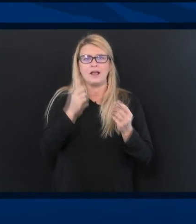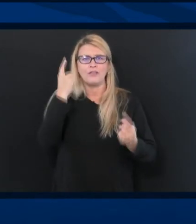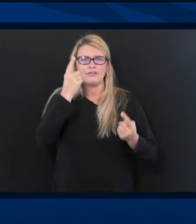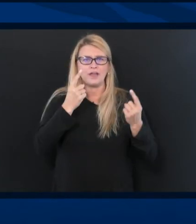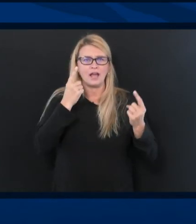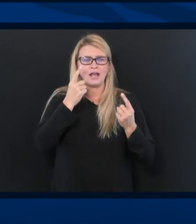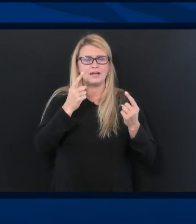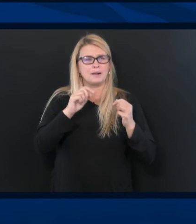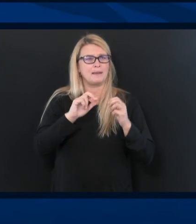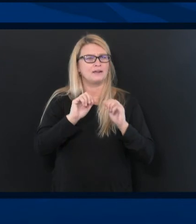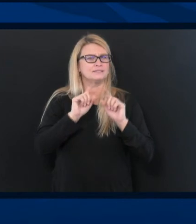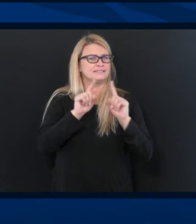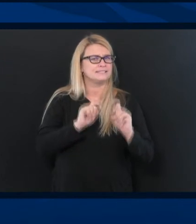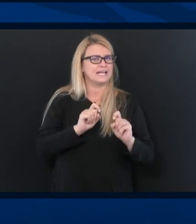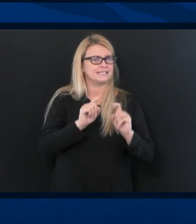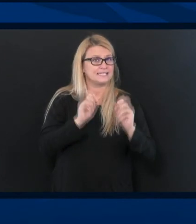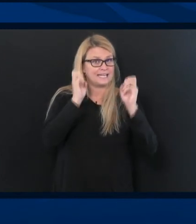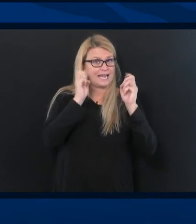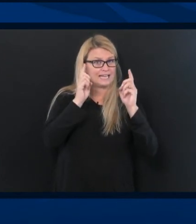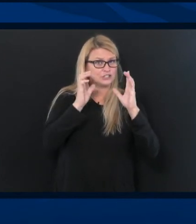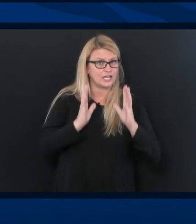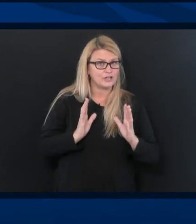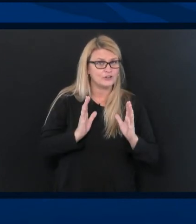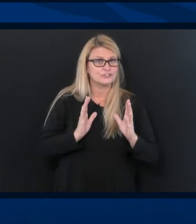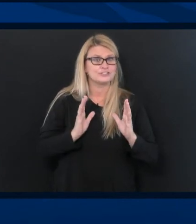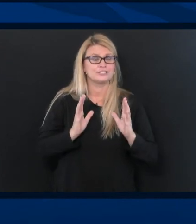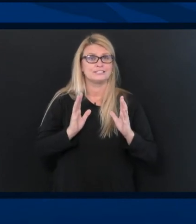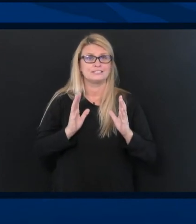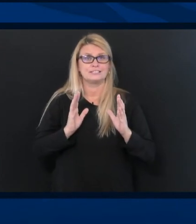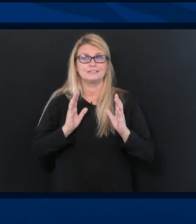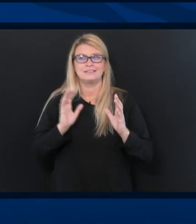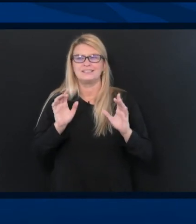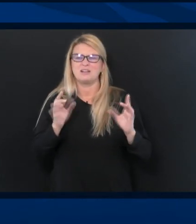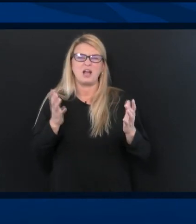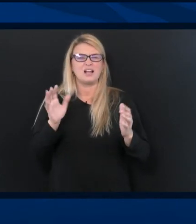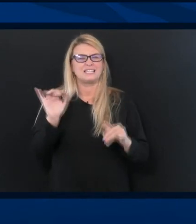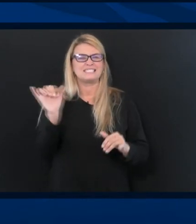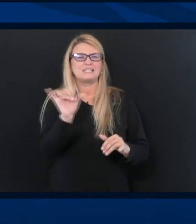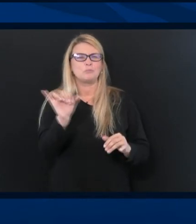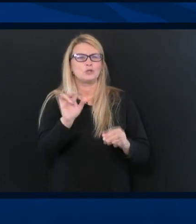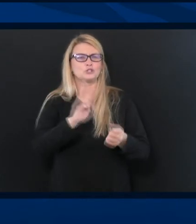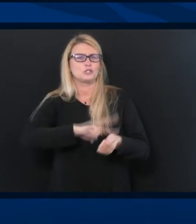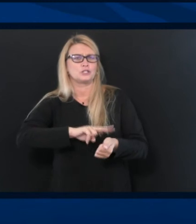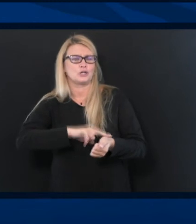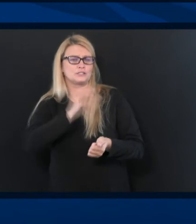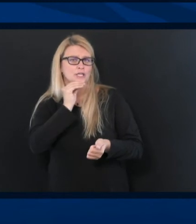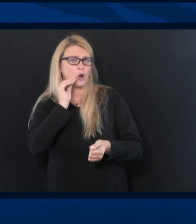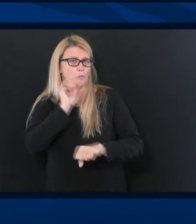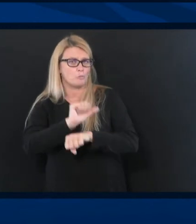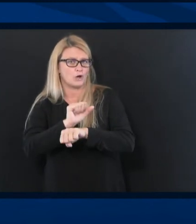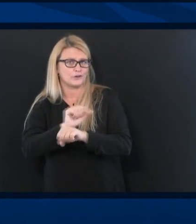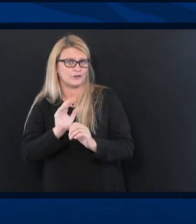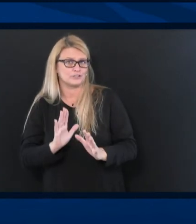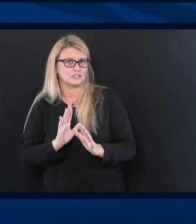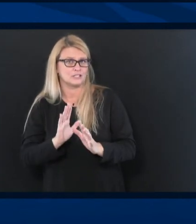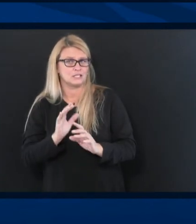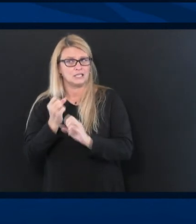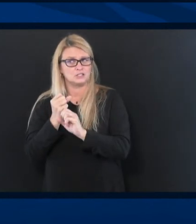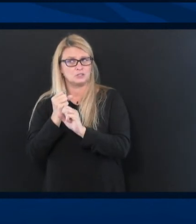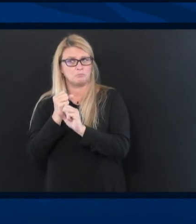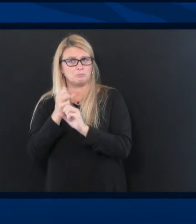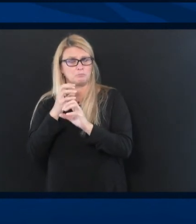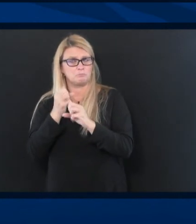educators, along with similar to your plans that you've done now with nursing home workers to protect that population,